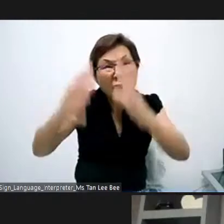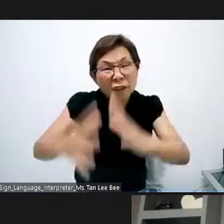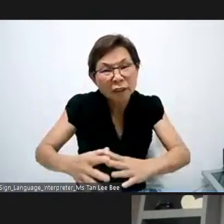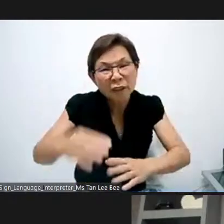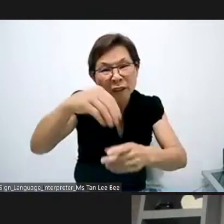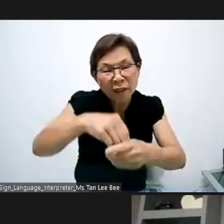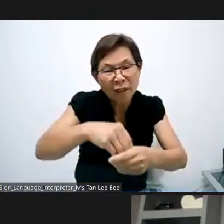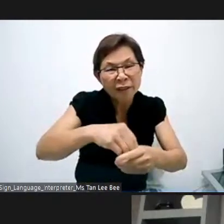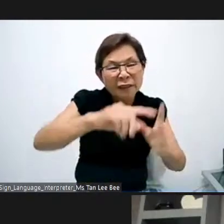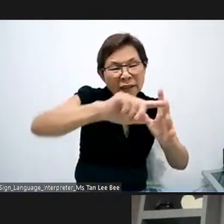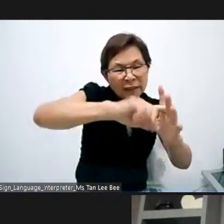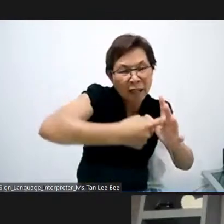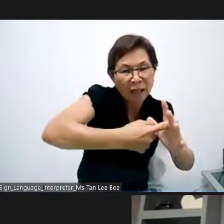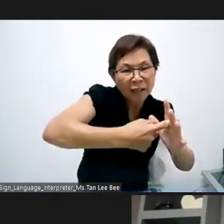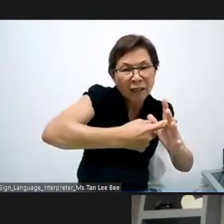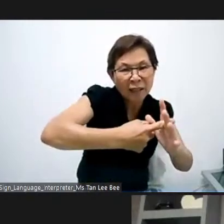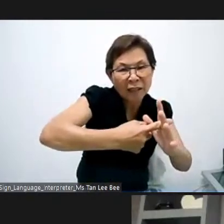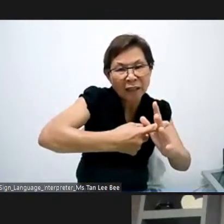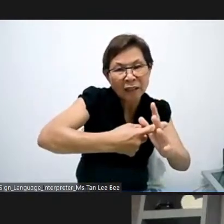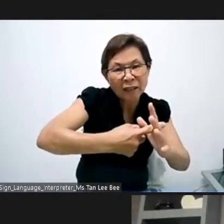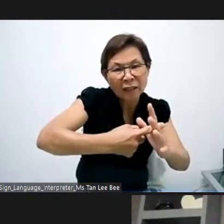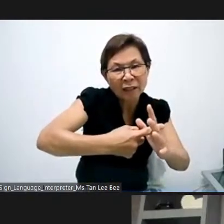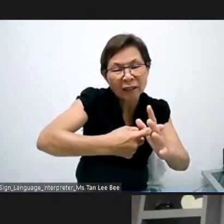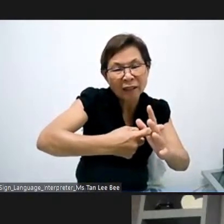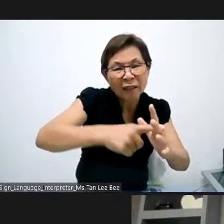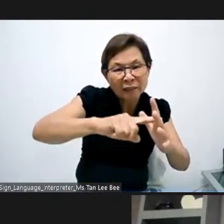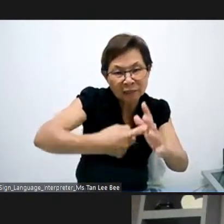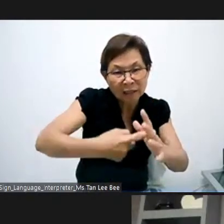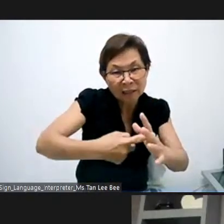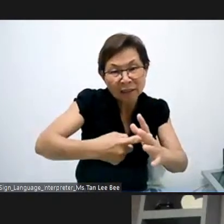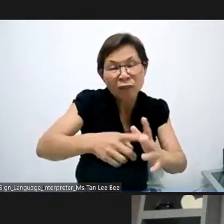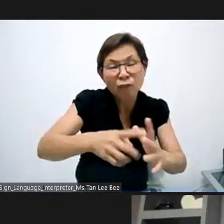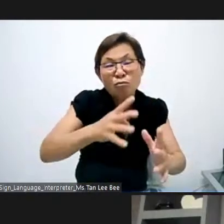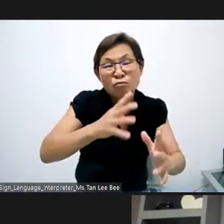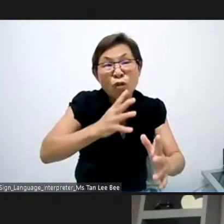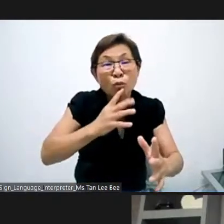the implementation of intervention that you've mentioned just now?